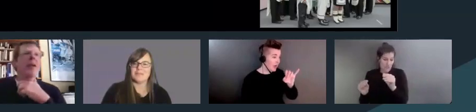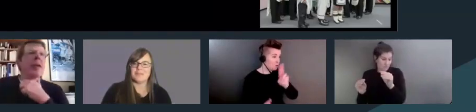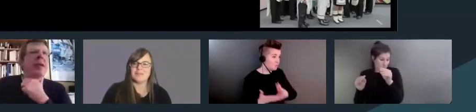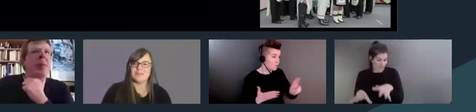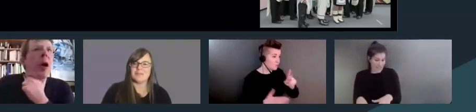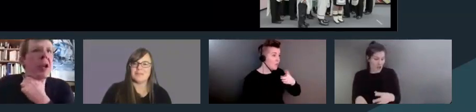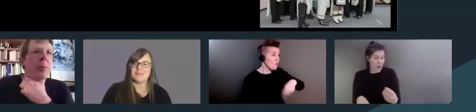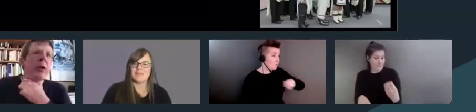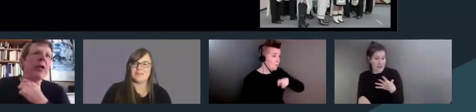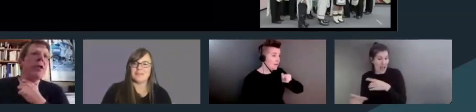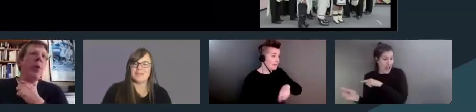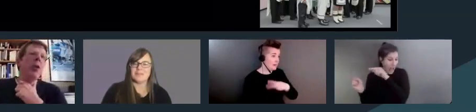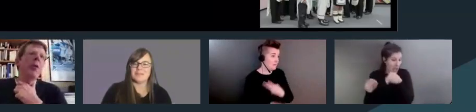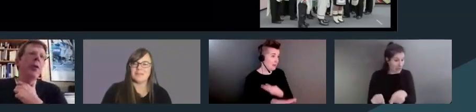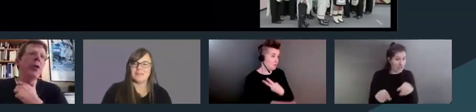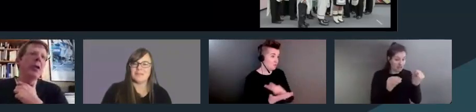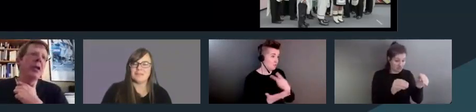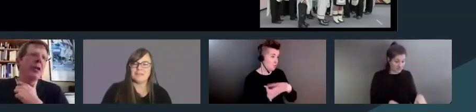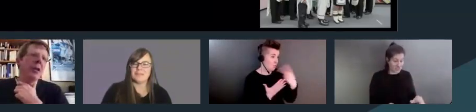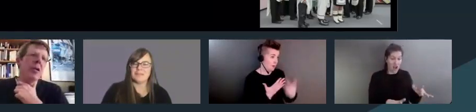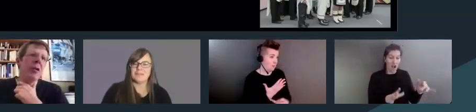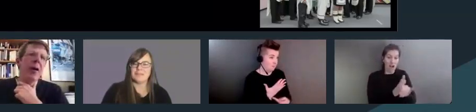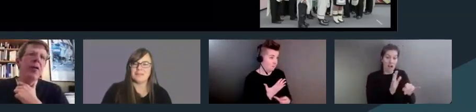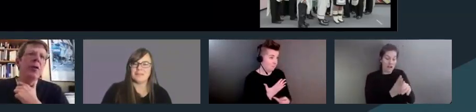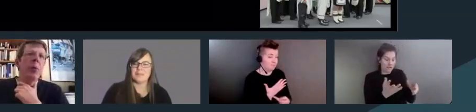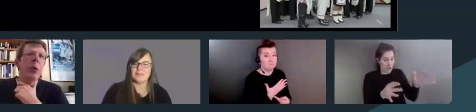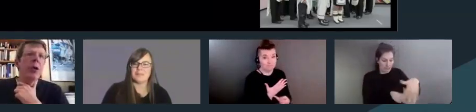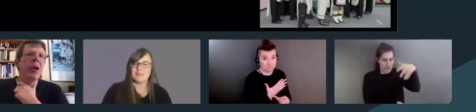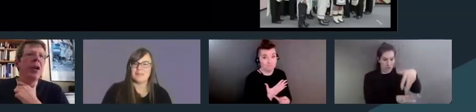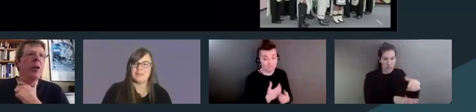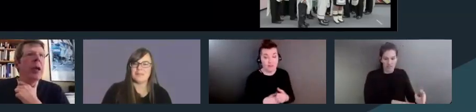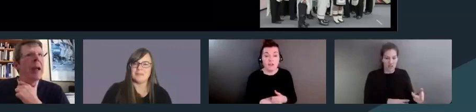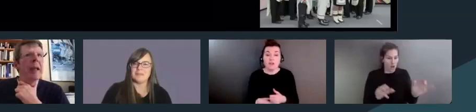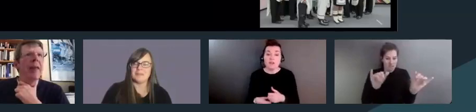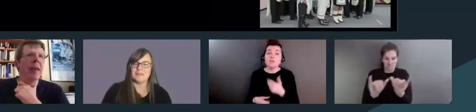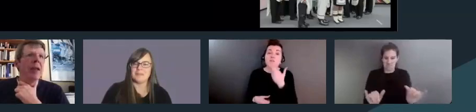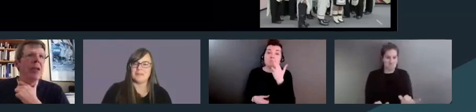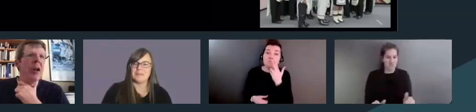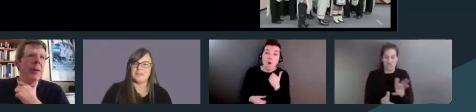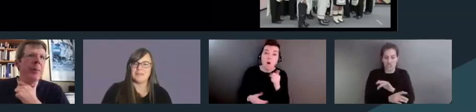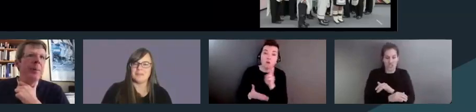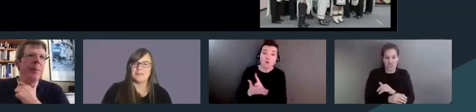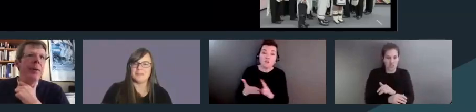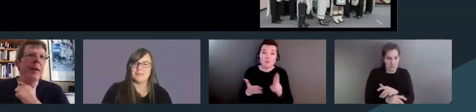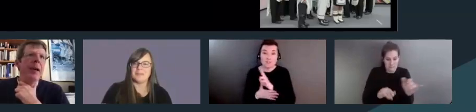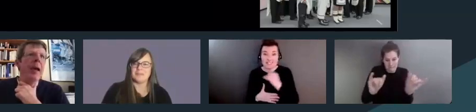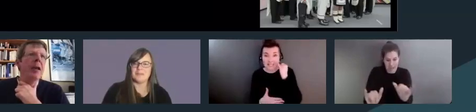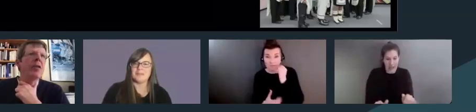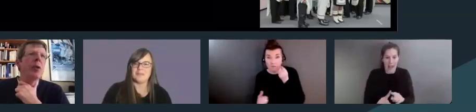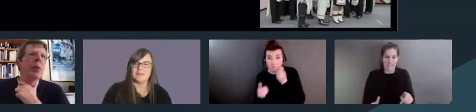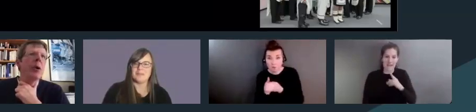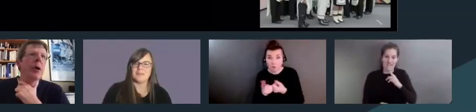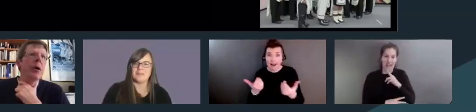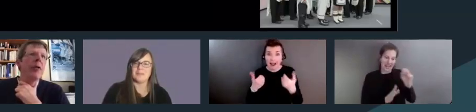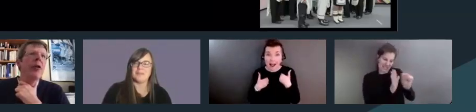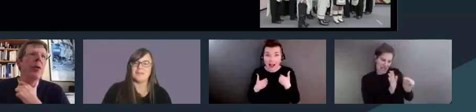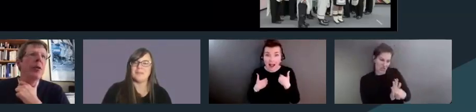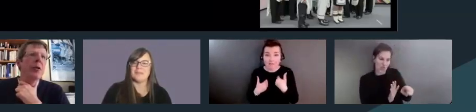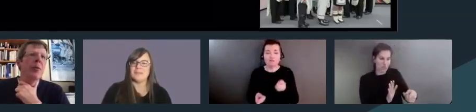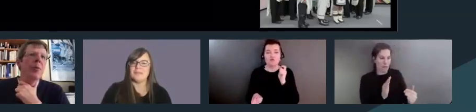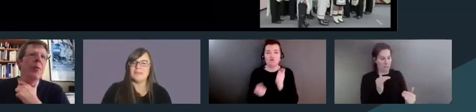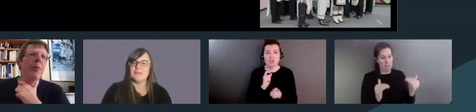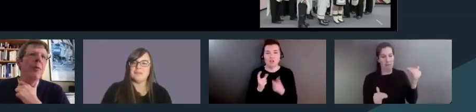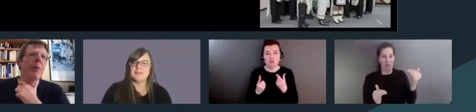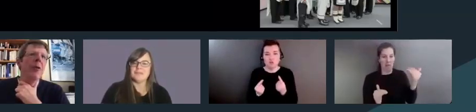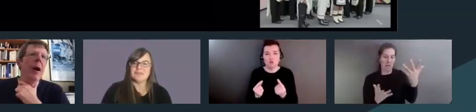One of the things that's possible in a small university is that you have the support, you can get things done. And so